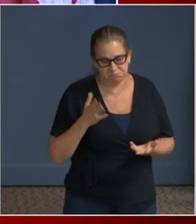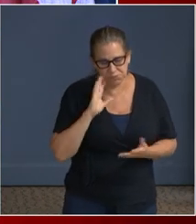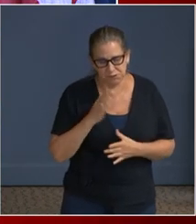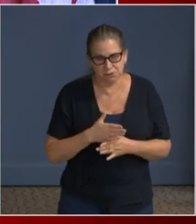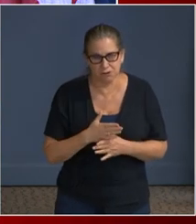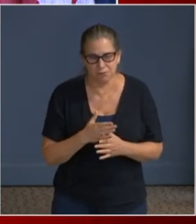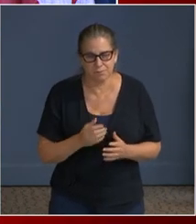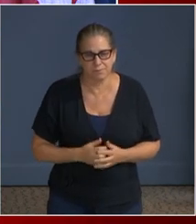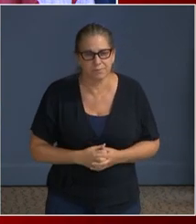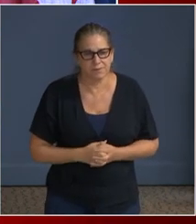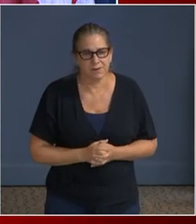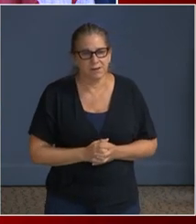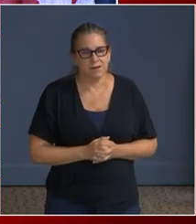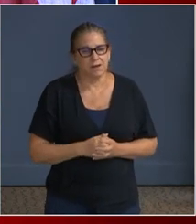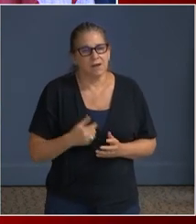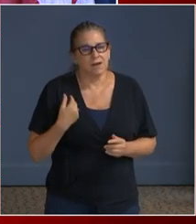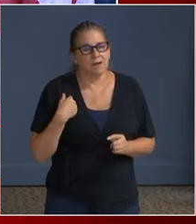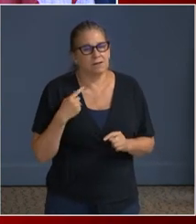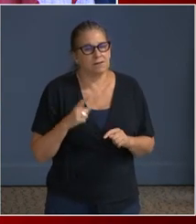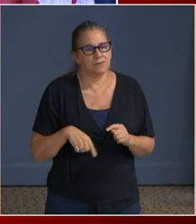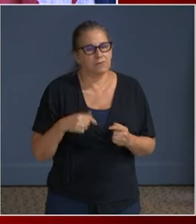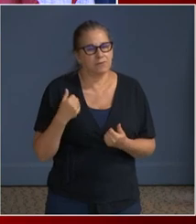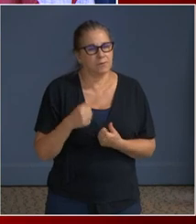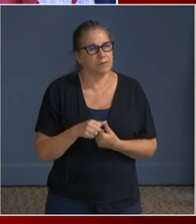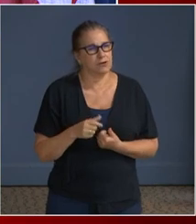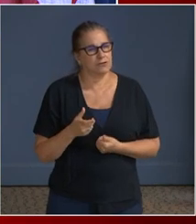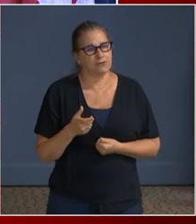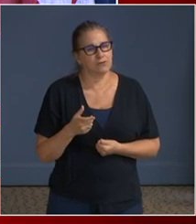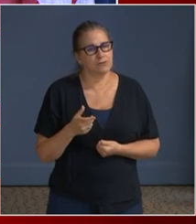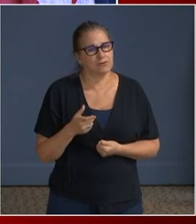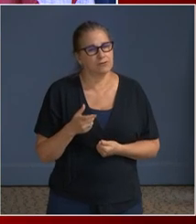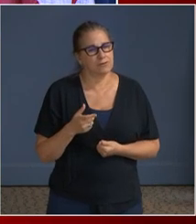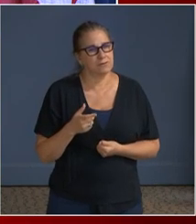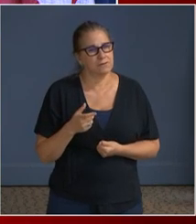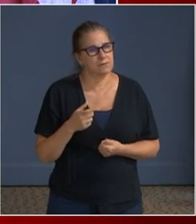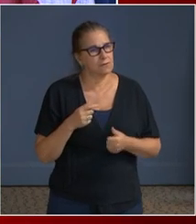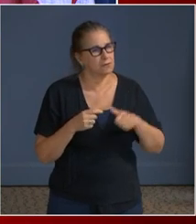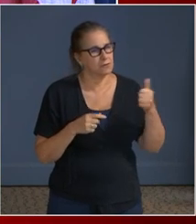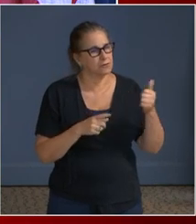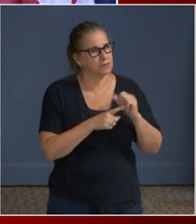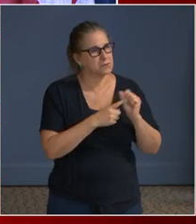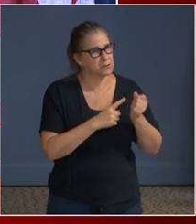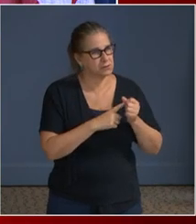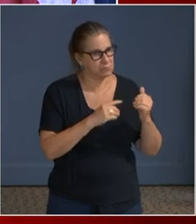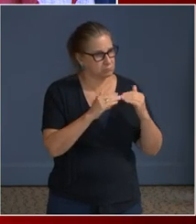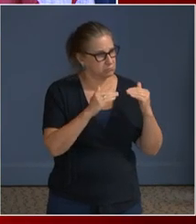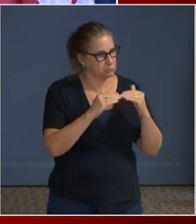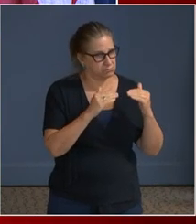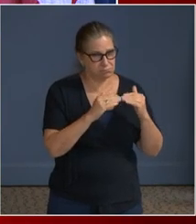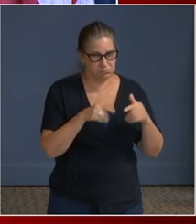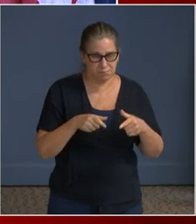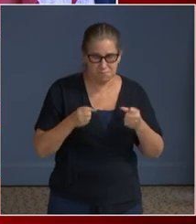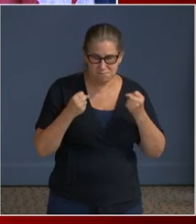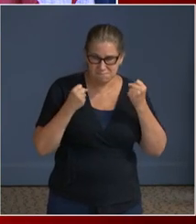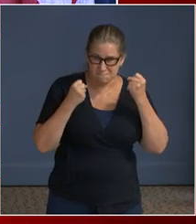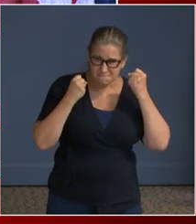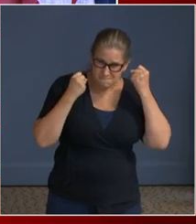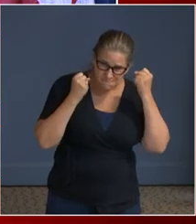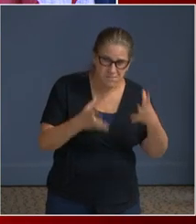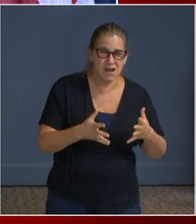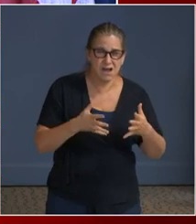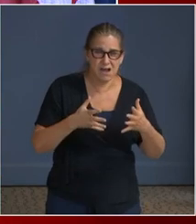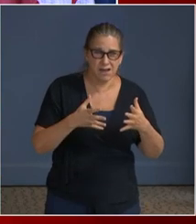I can't recall a situation where we have that many folks injured by gunfire in one incident in my